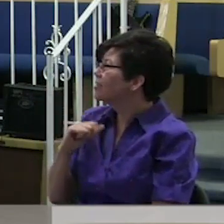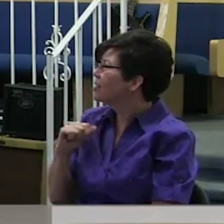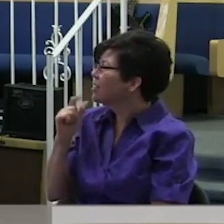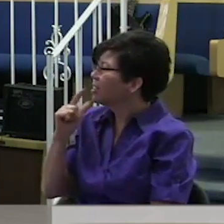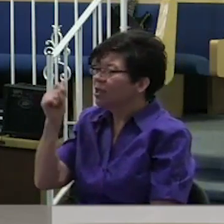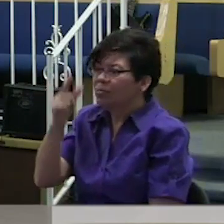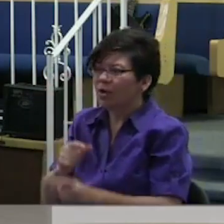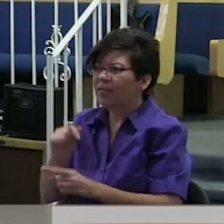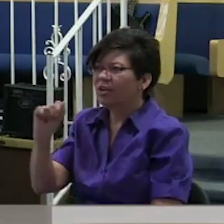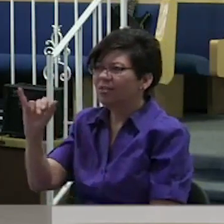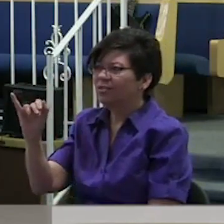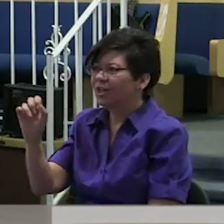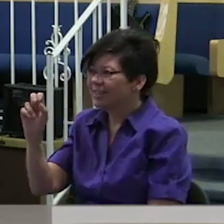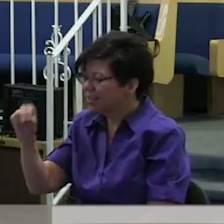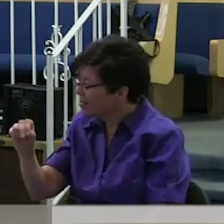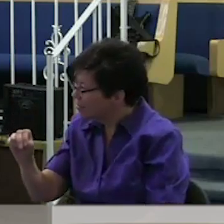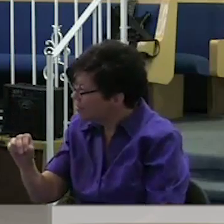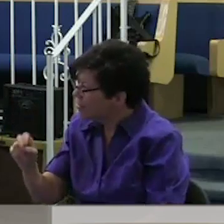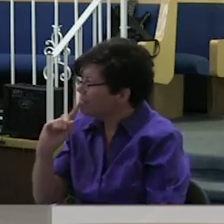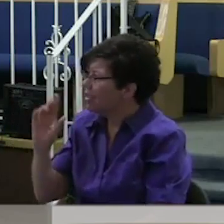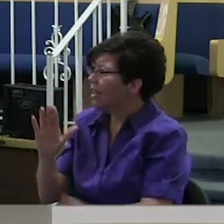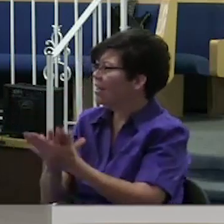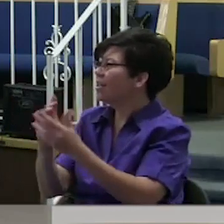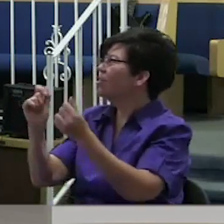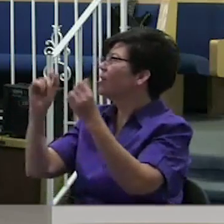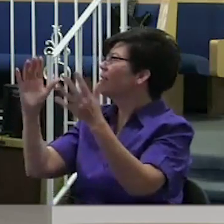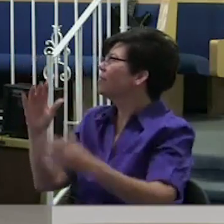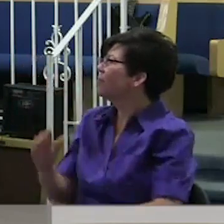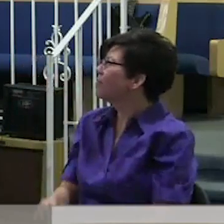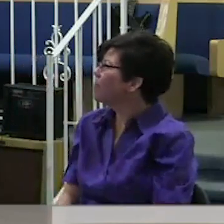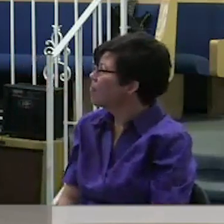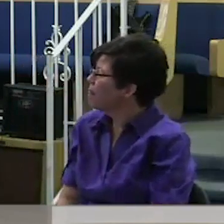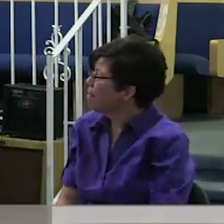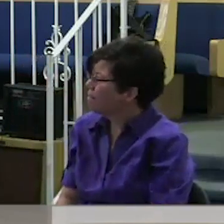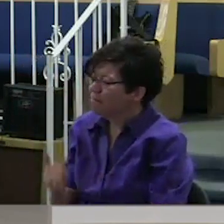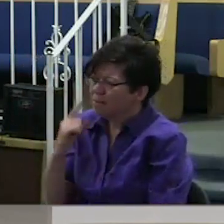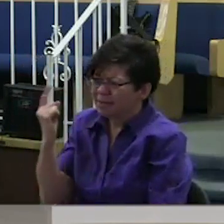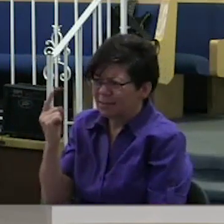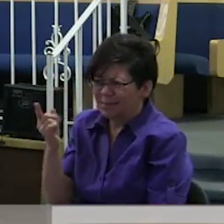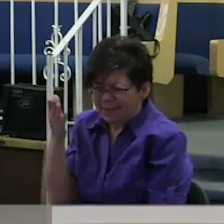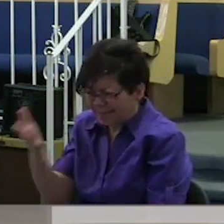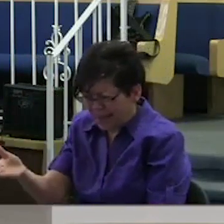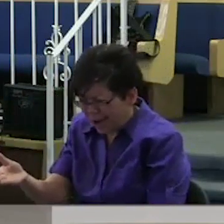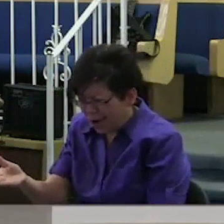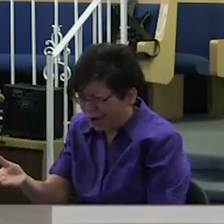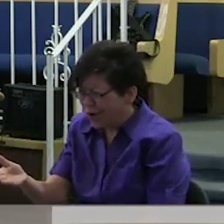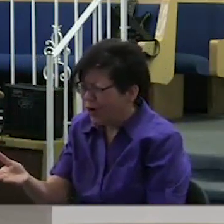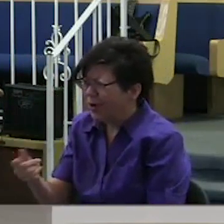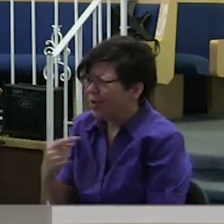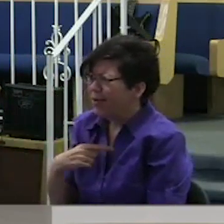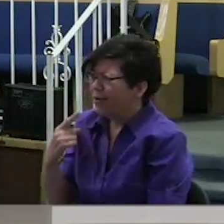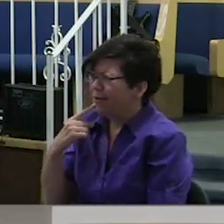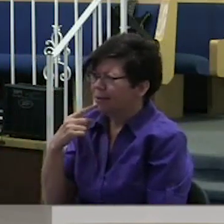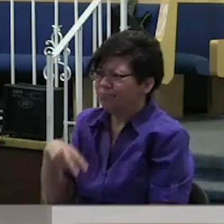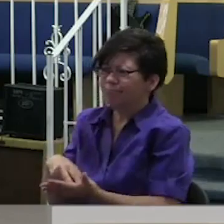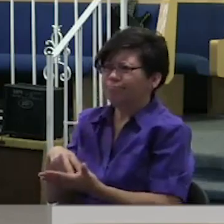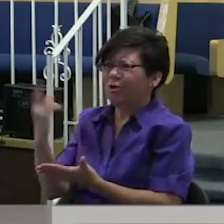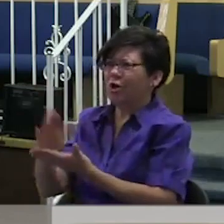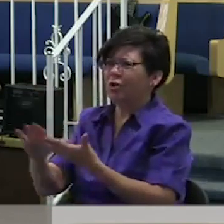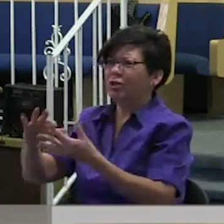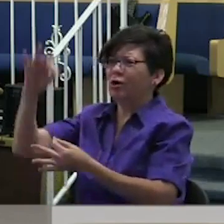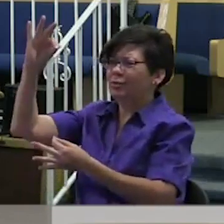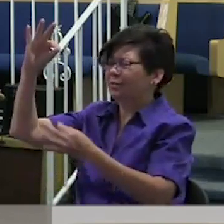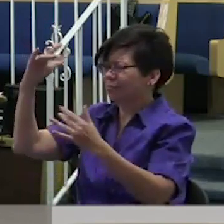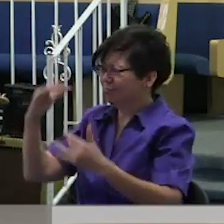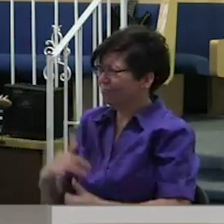Brother Jason. Oh, hallelujah, hallelujah. Somebody was there receiving the Holy Ghost. I